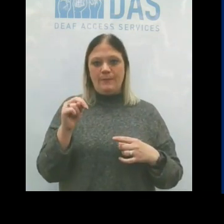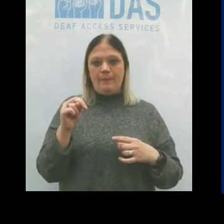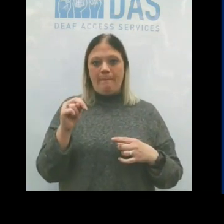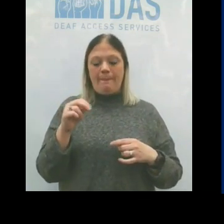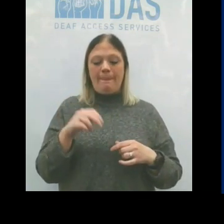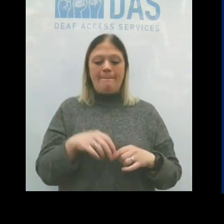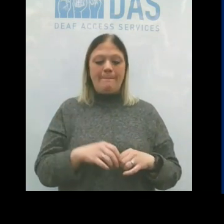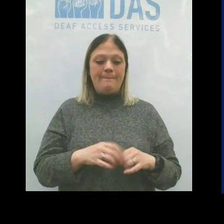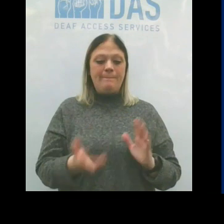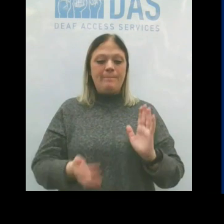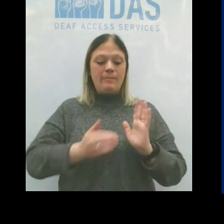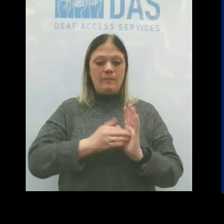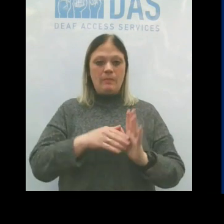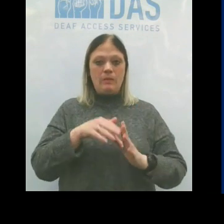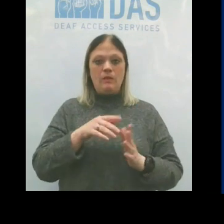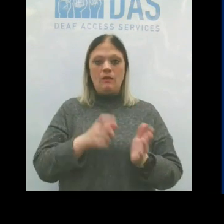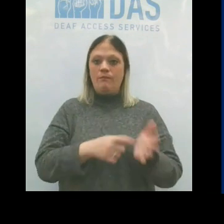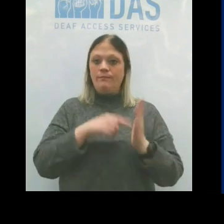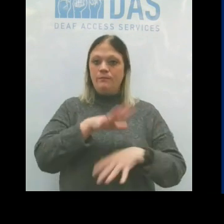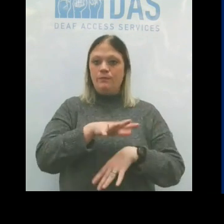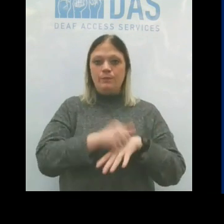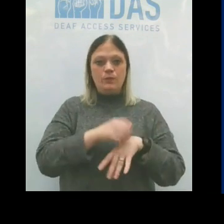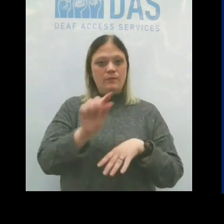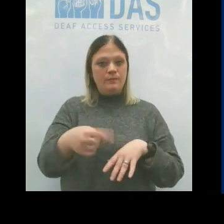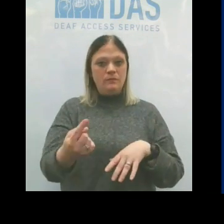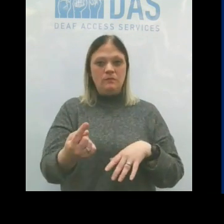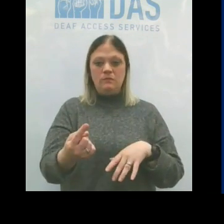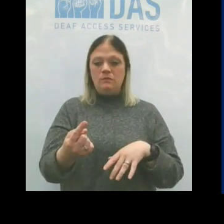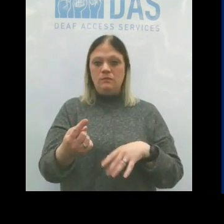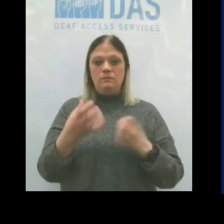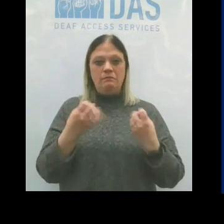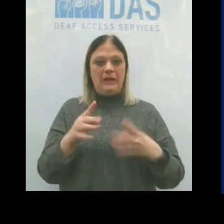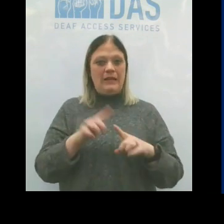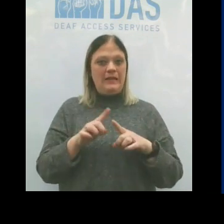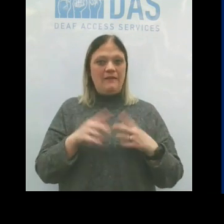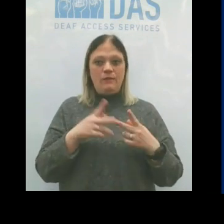you can, again, it's by appointment only. There are a lot of different places in the